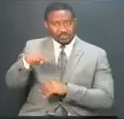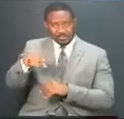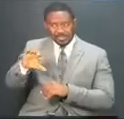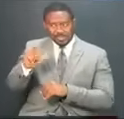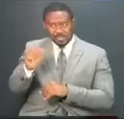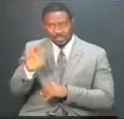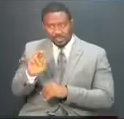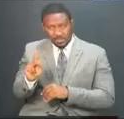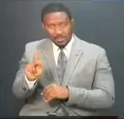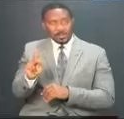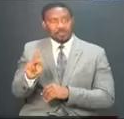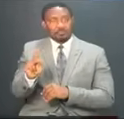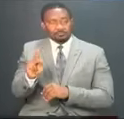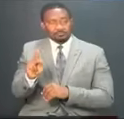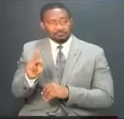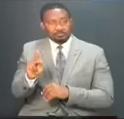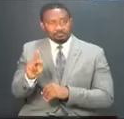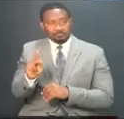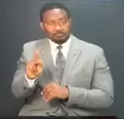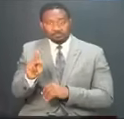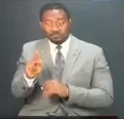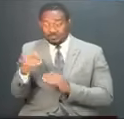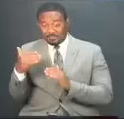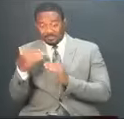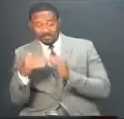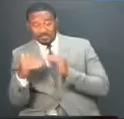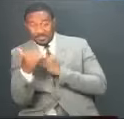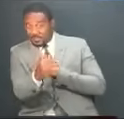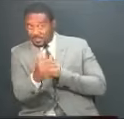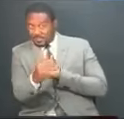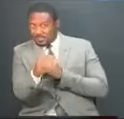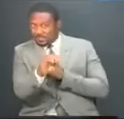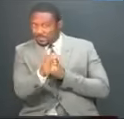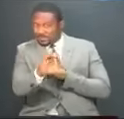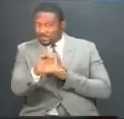to the chairperson of the Electoral Commission,